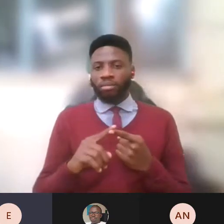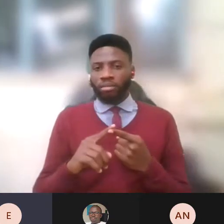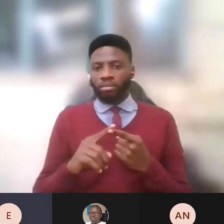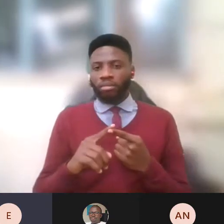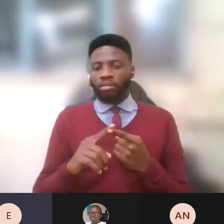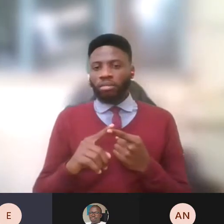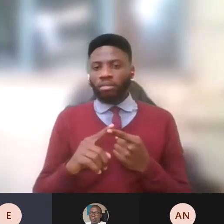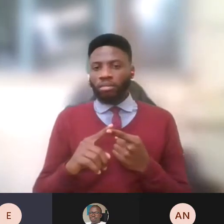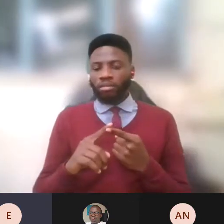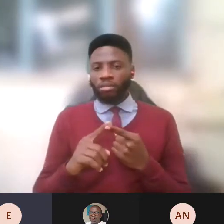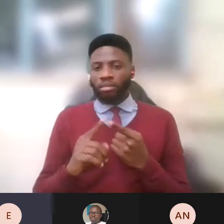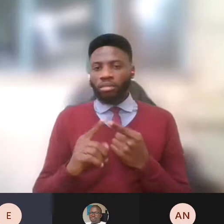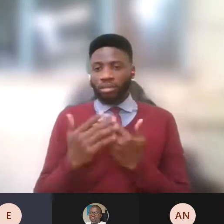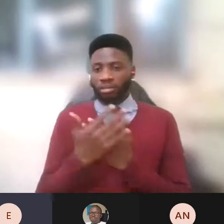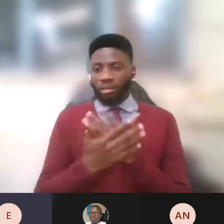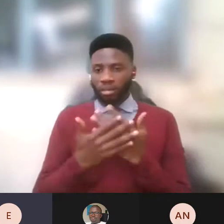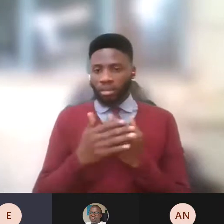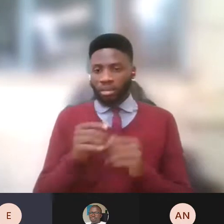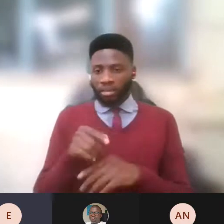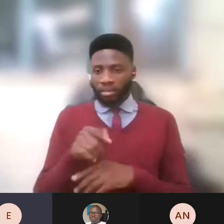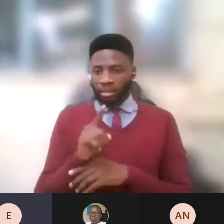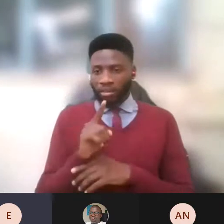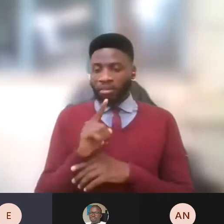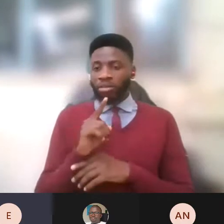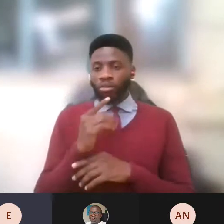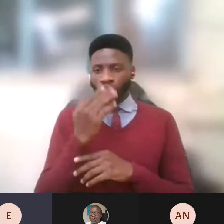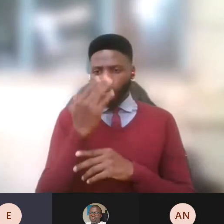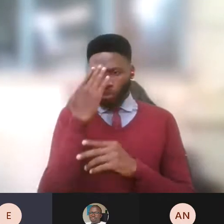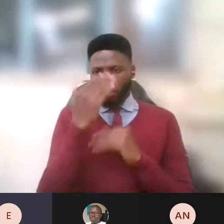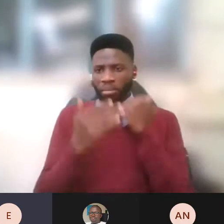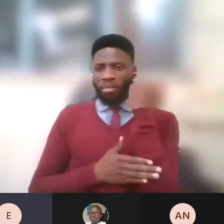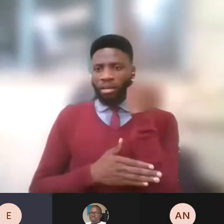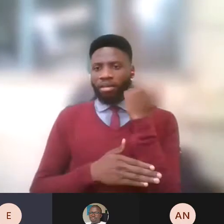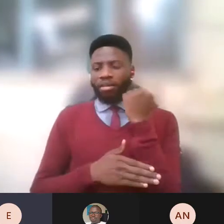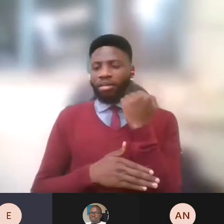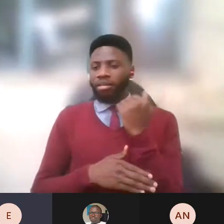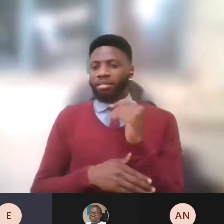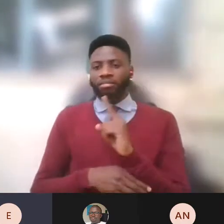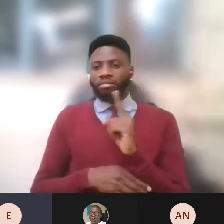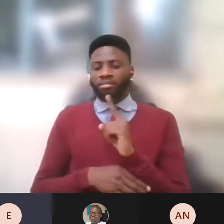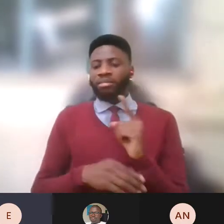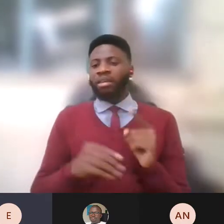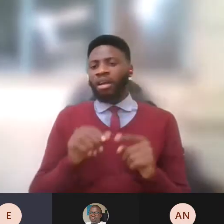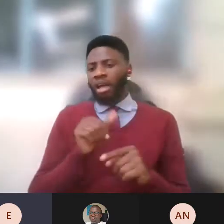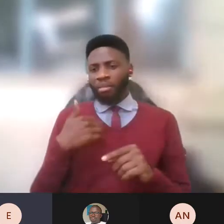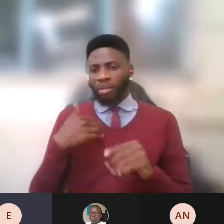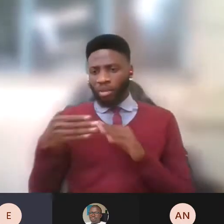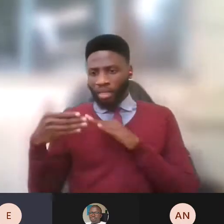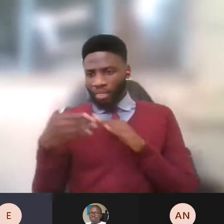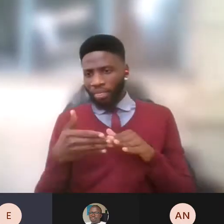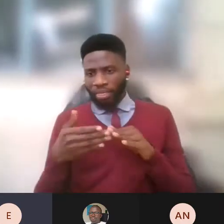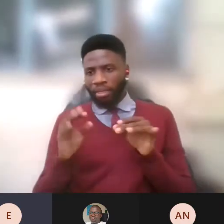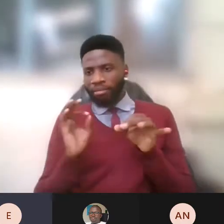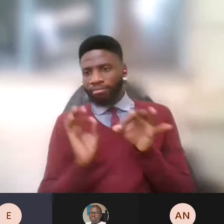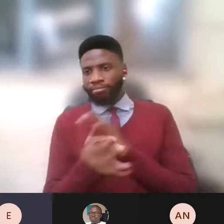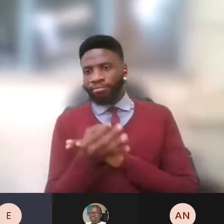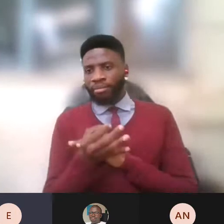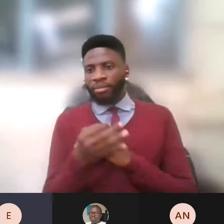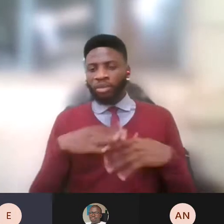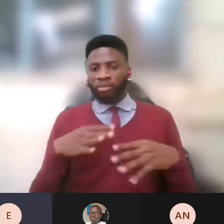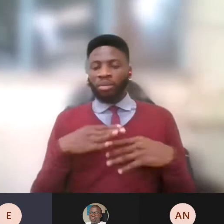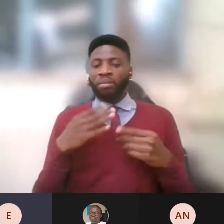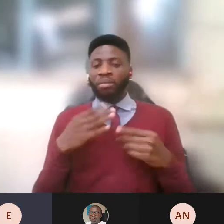always describe culture, it's a little bit like, where I've come from in Australia, the Barrier Reef. The Barrier Reef